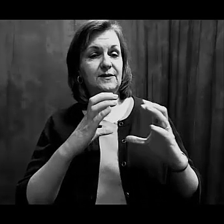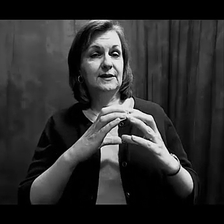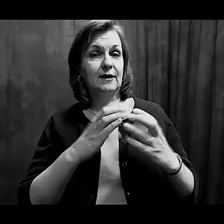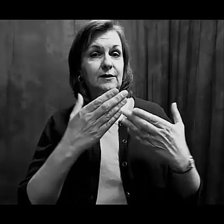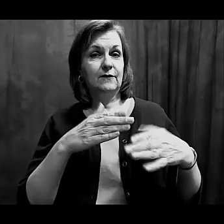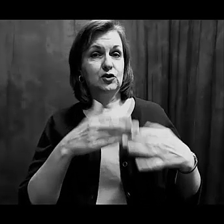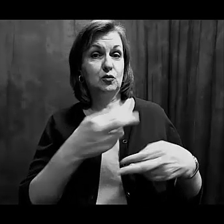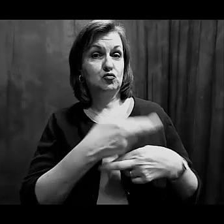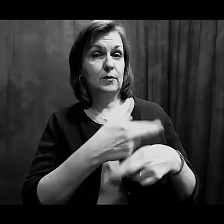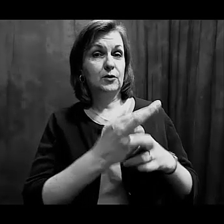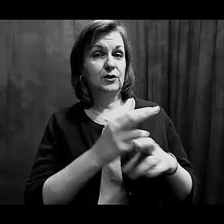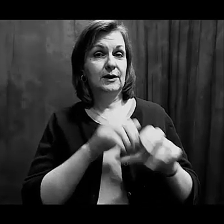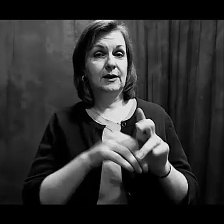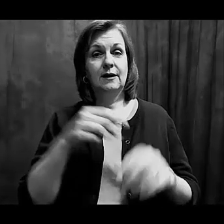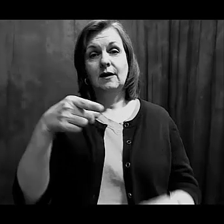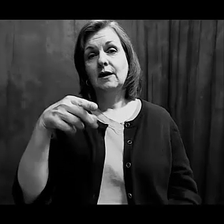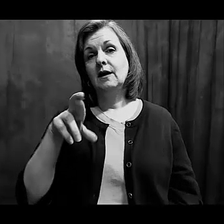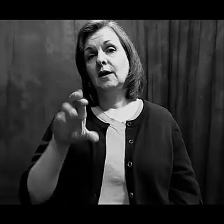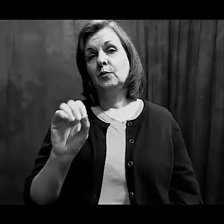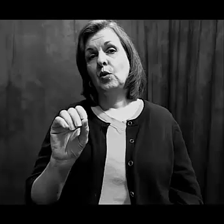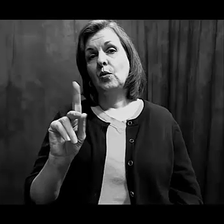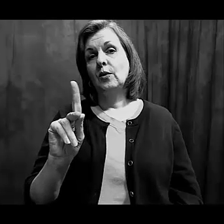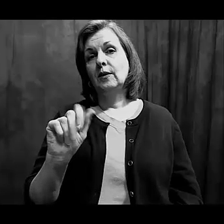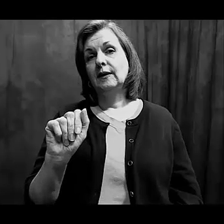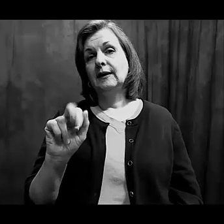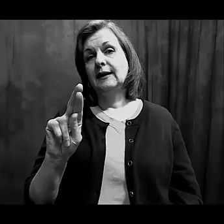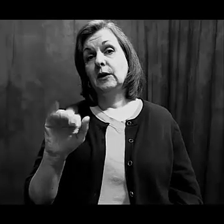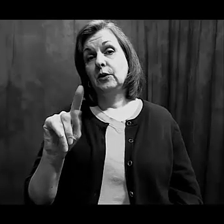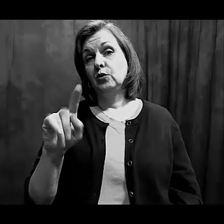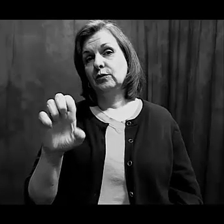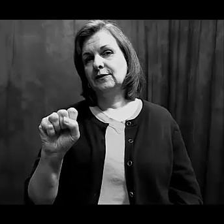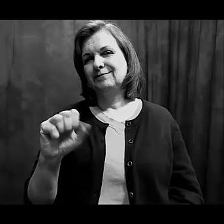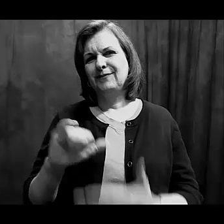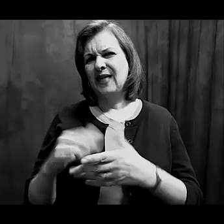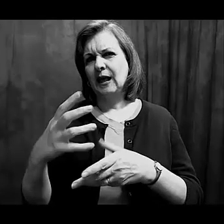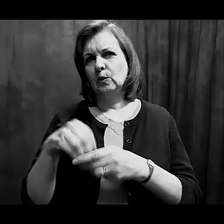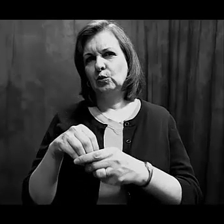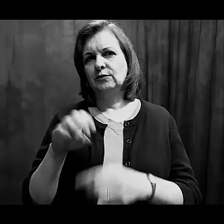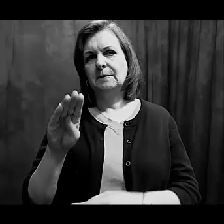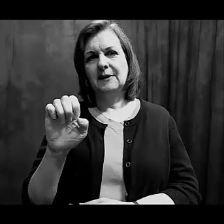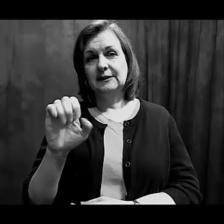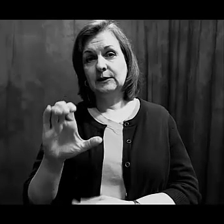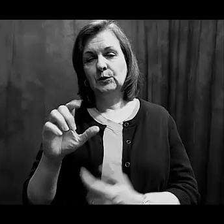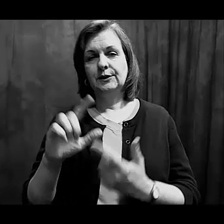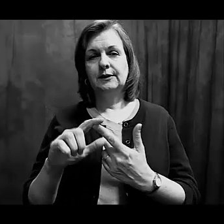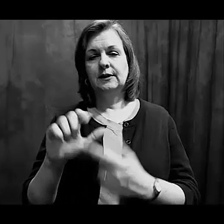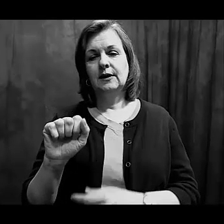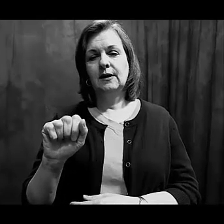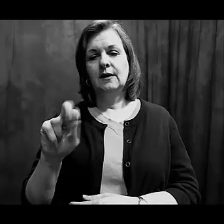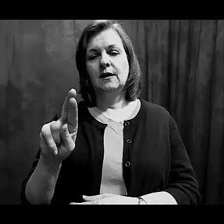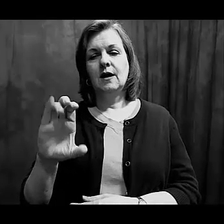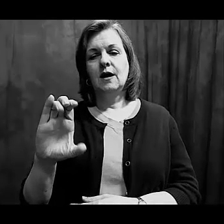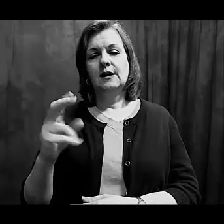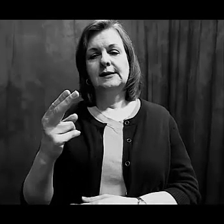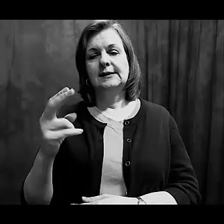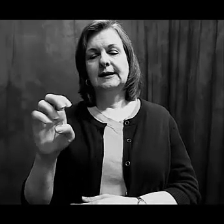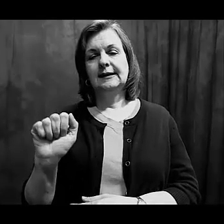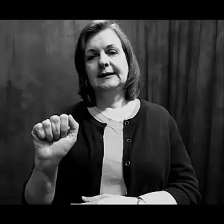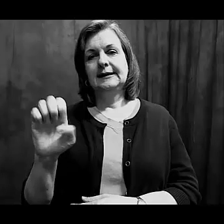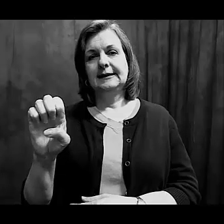When we look at cell division and reproduction in eukaryotes, or our bacteria and